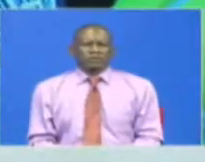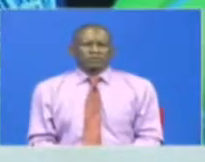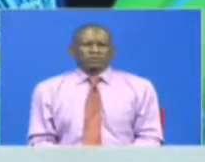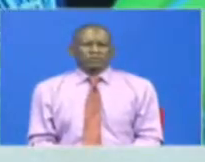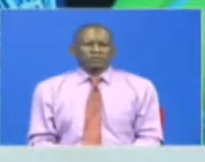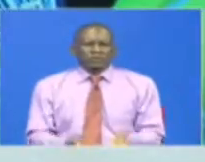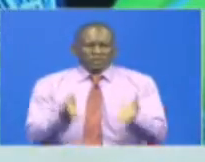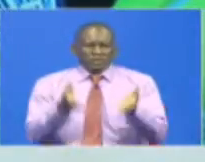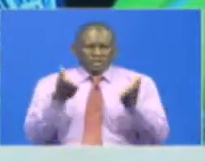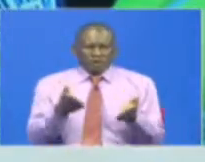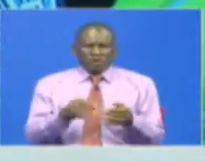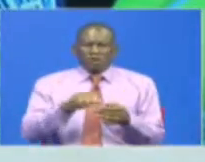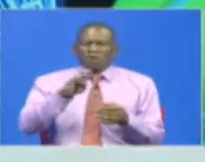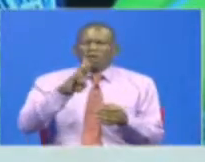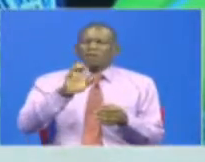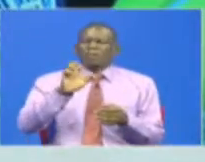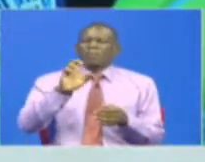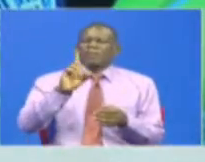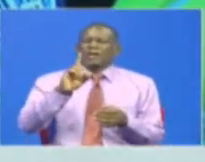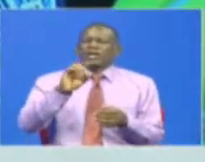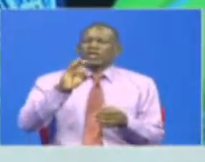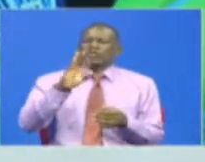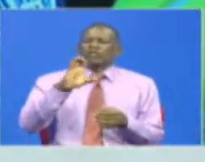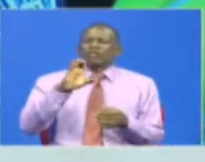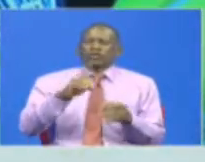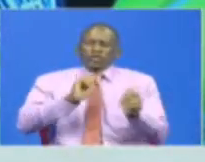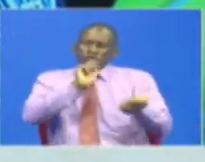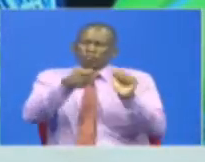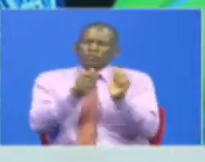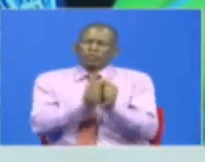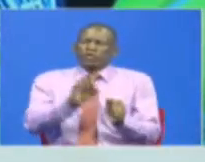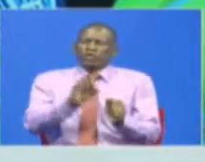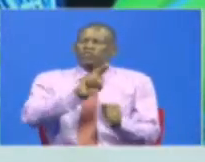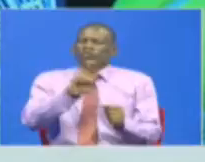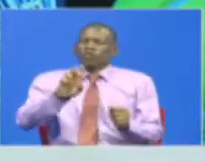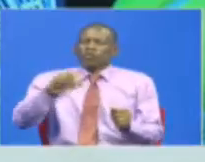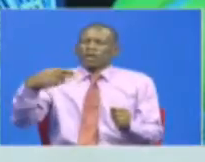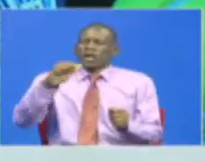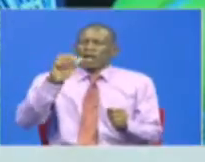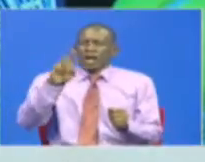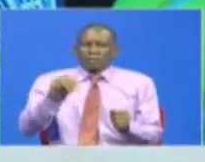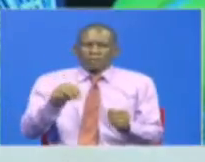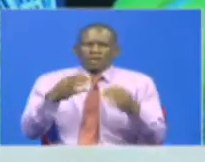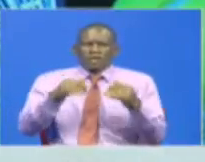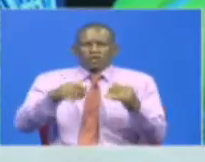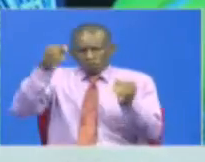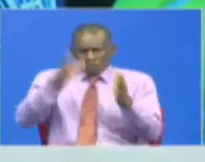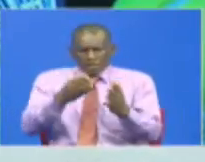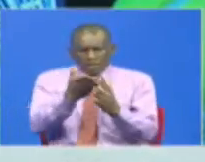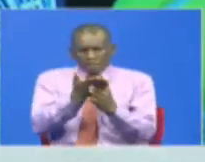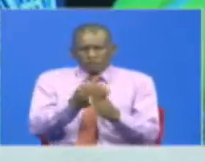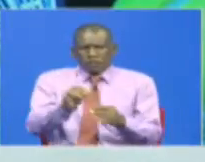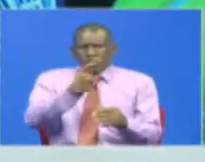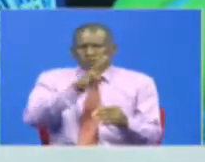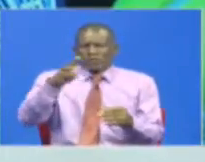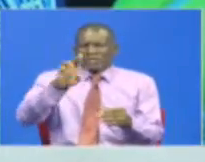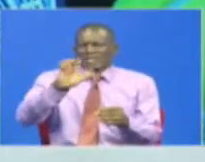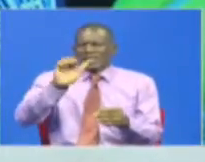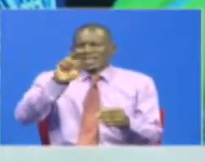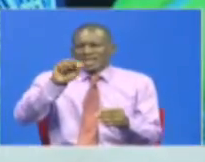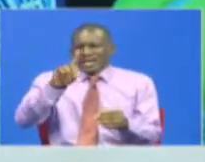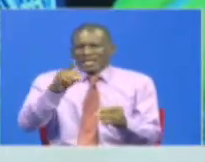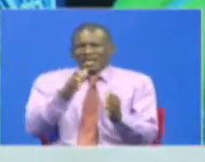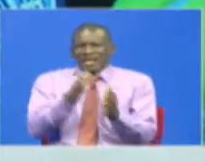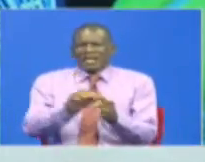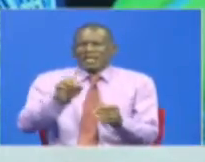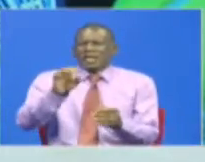Now, Brentford is currently playing Fulham at Wembley in the Championship playoff final. The winner between the West London rivals, who are separated